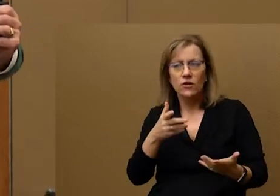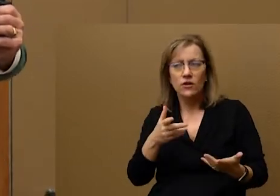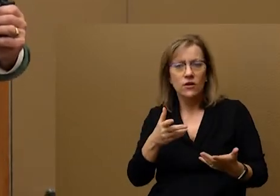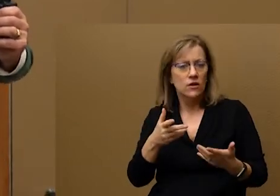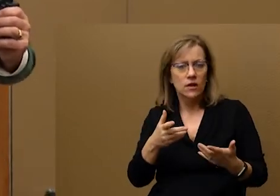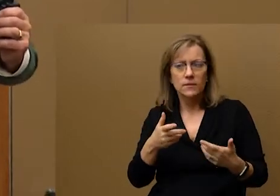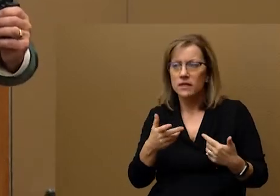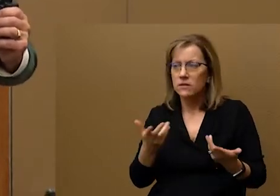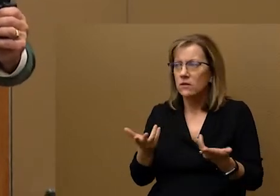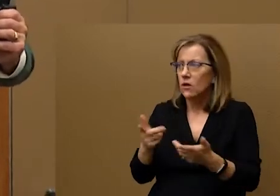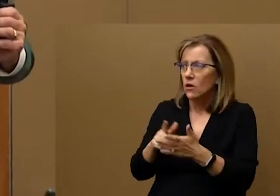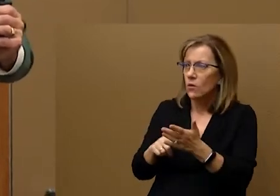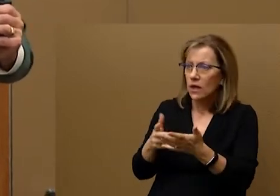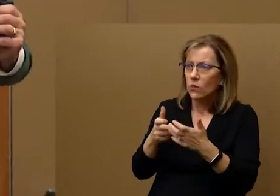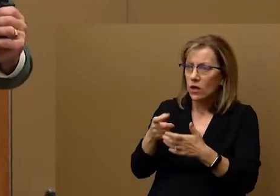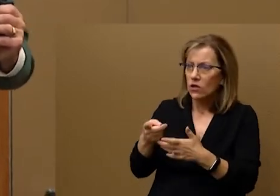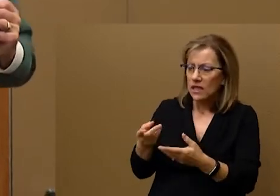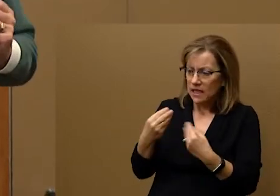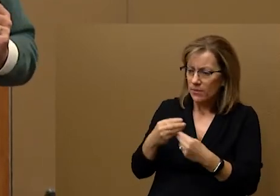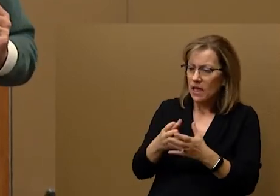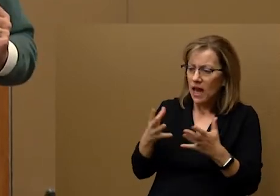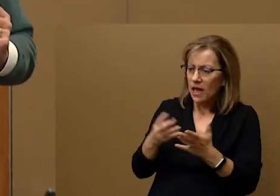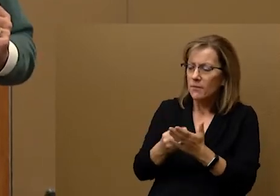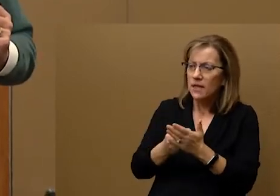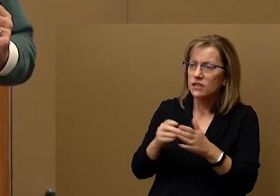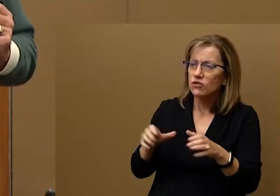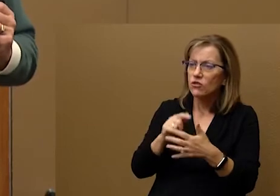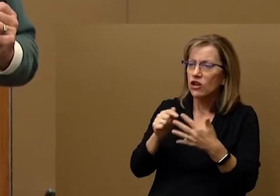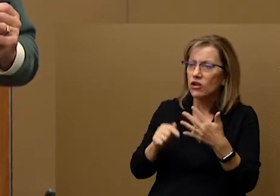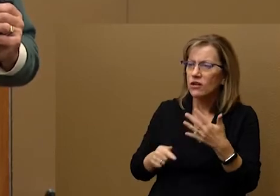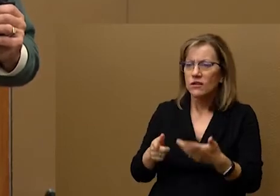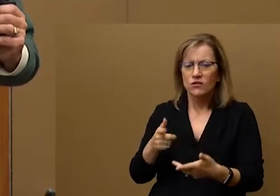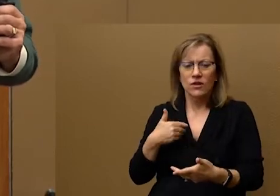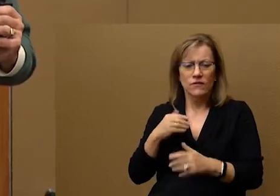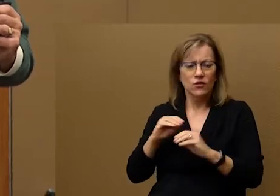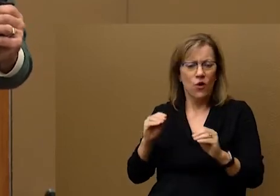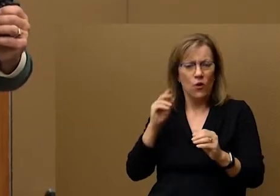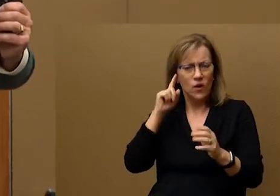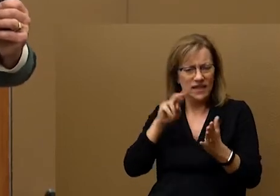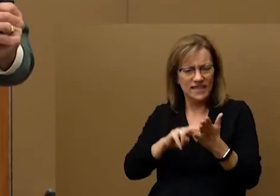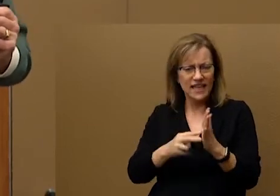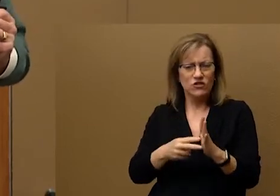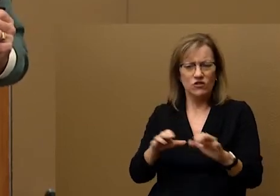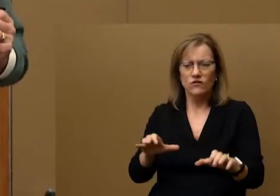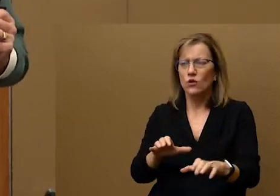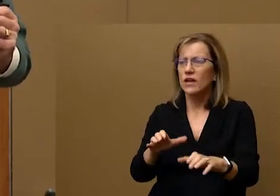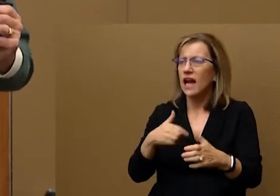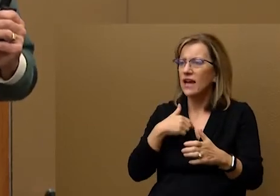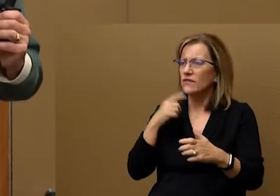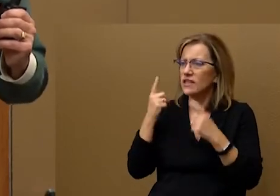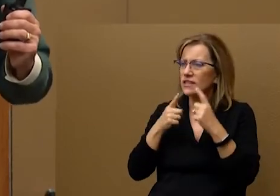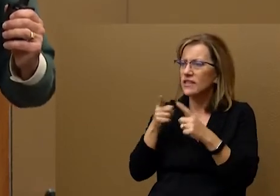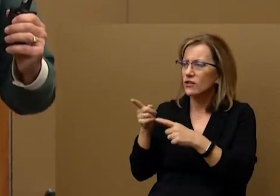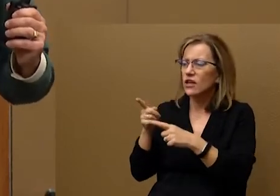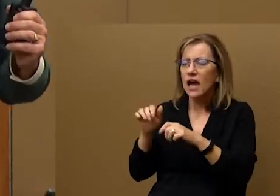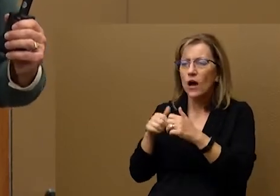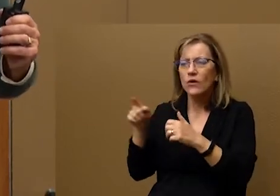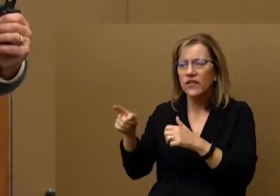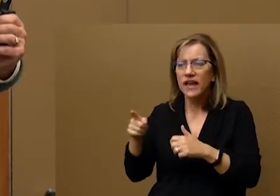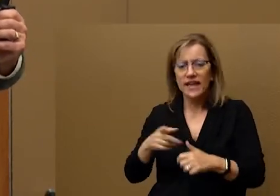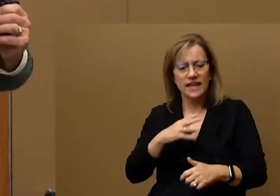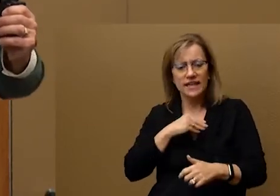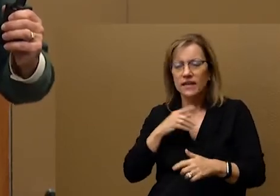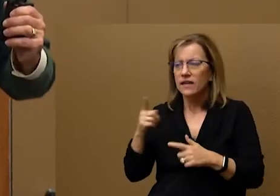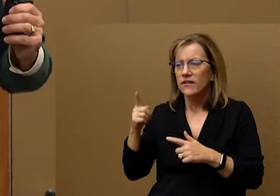received, because what I want right now is for you to give me a lot of money, or for you to do this, that, or other thing that you have no intention of doing. So I have to consider the